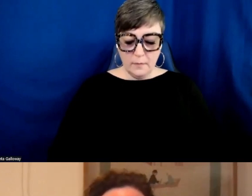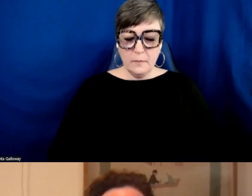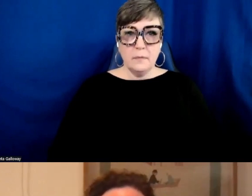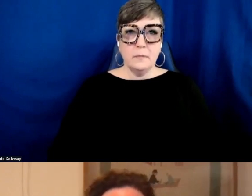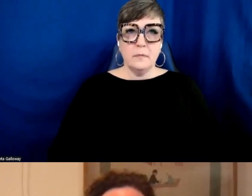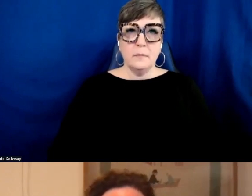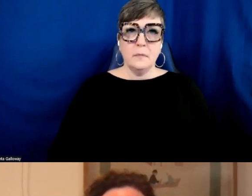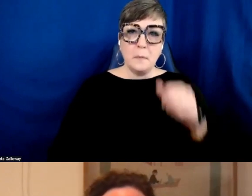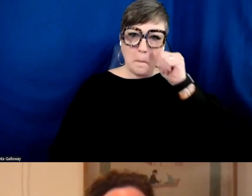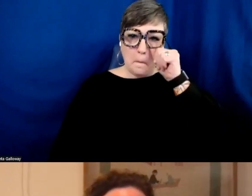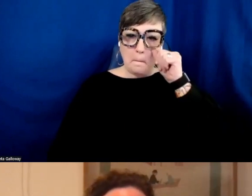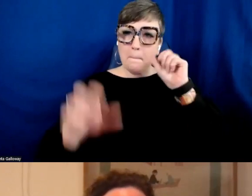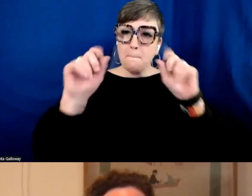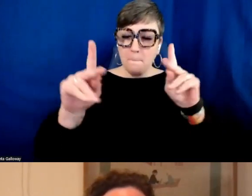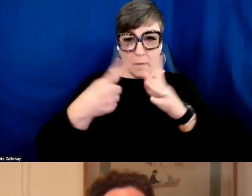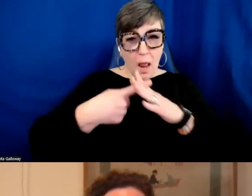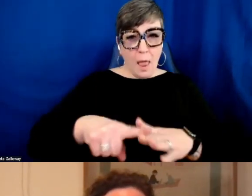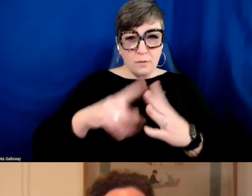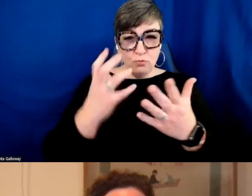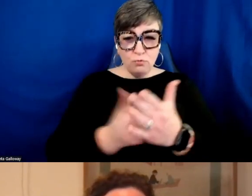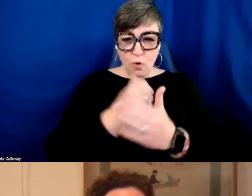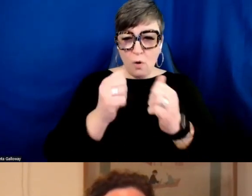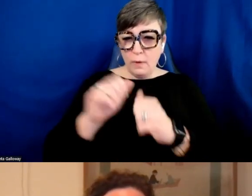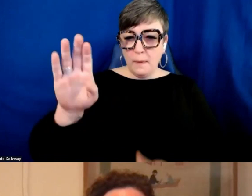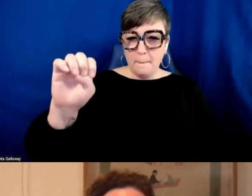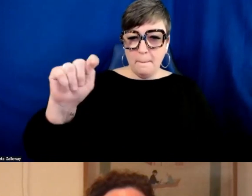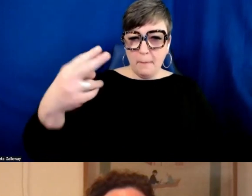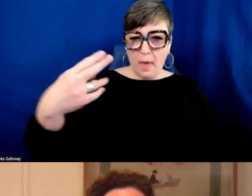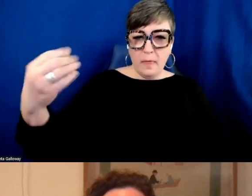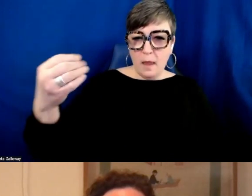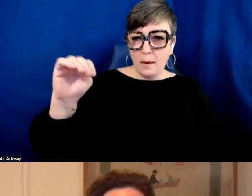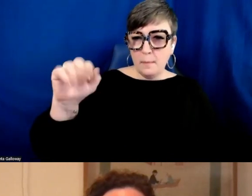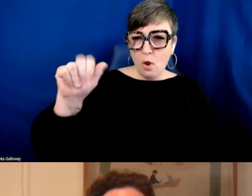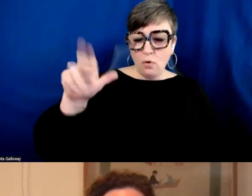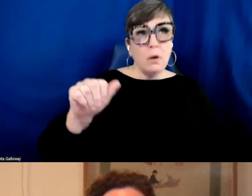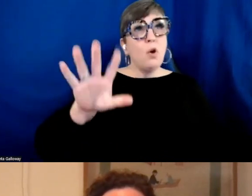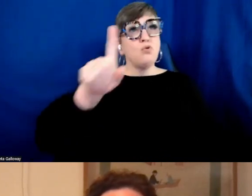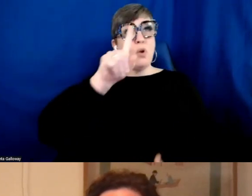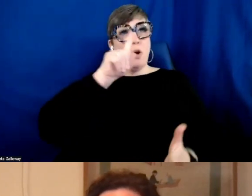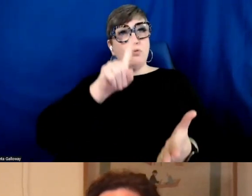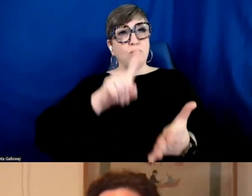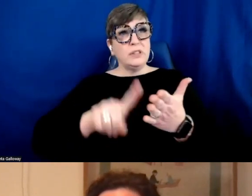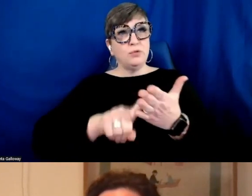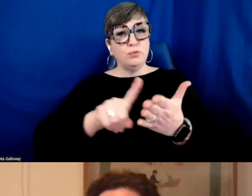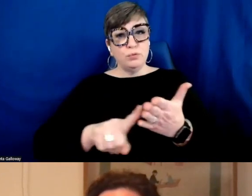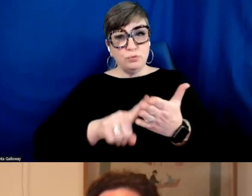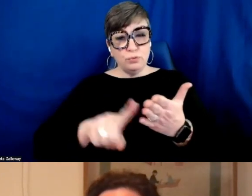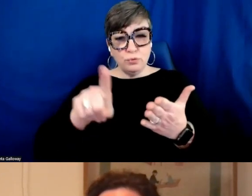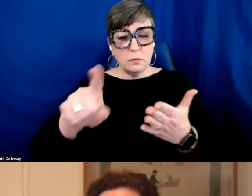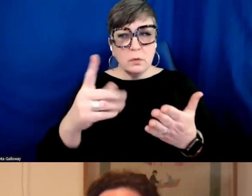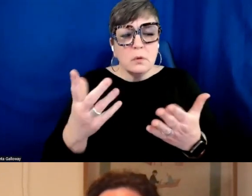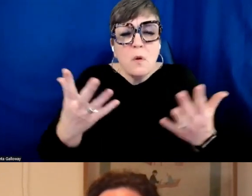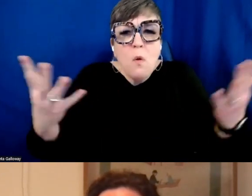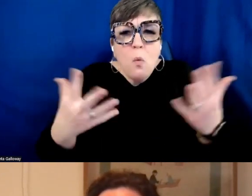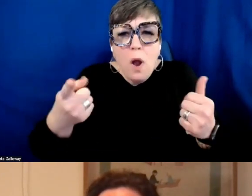in your research on this what what did you find most surprising in terms of uh the ways in which